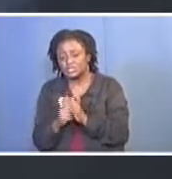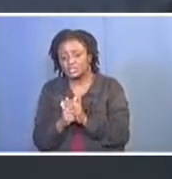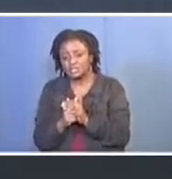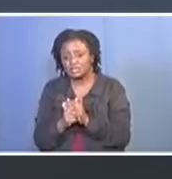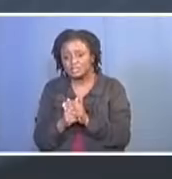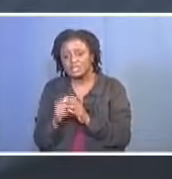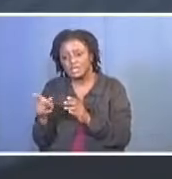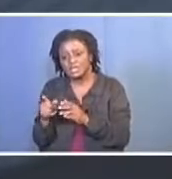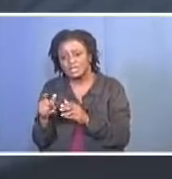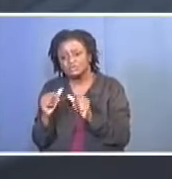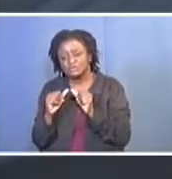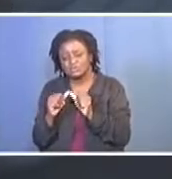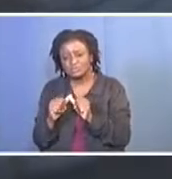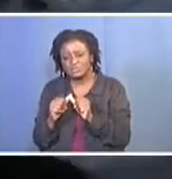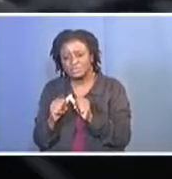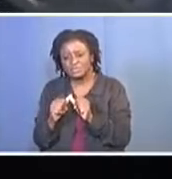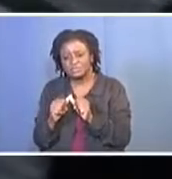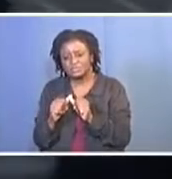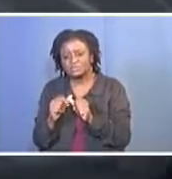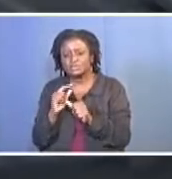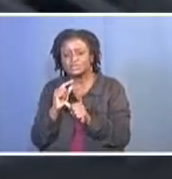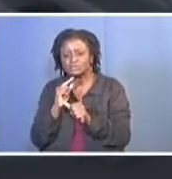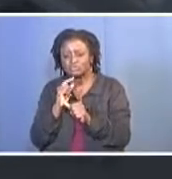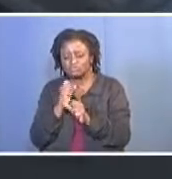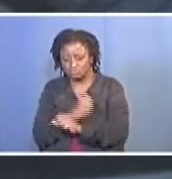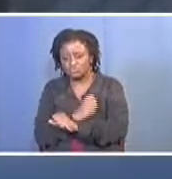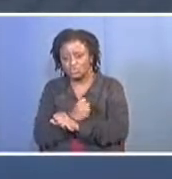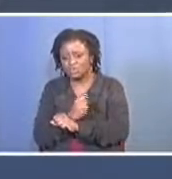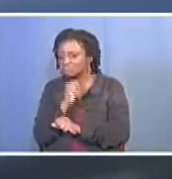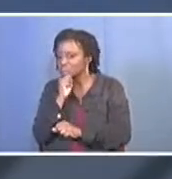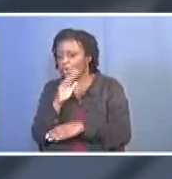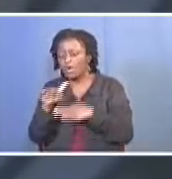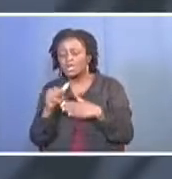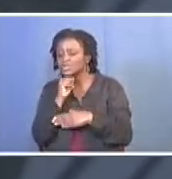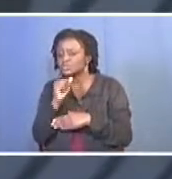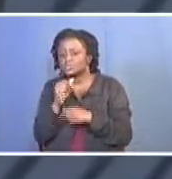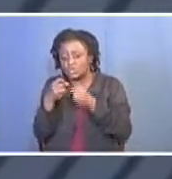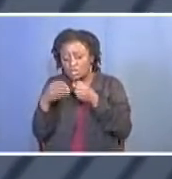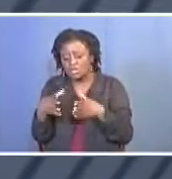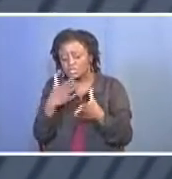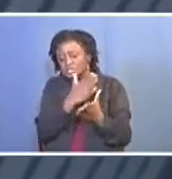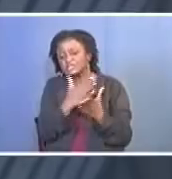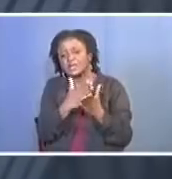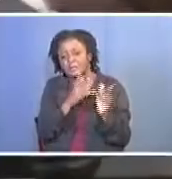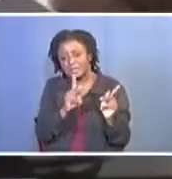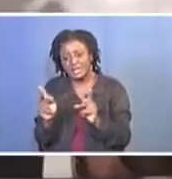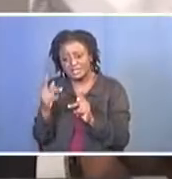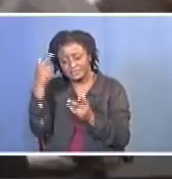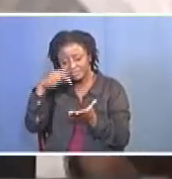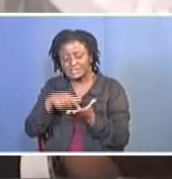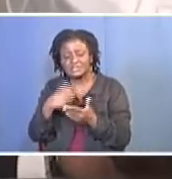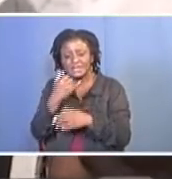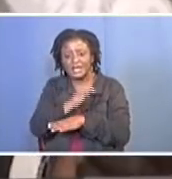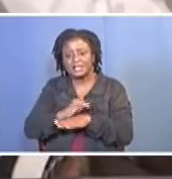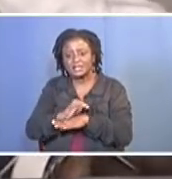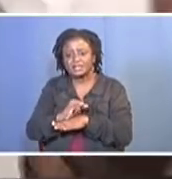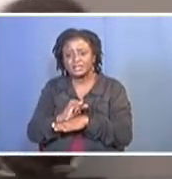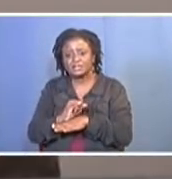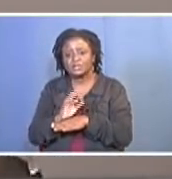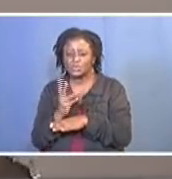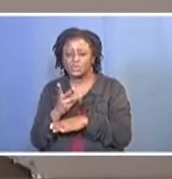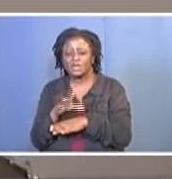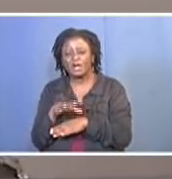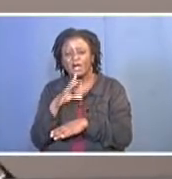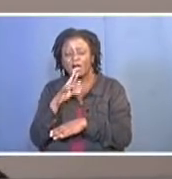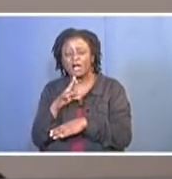he remains adamant that all is not lost, as there are some plans in the work for this island. We are finding our sea legs, if